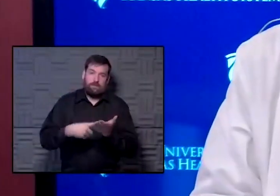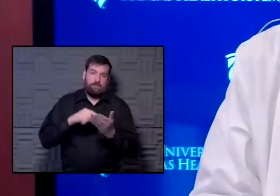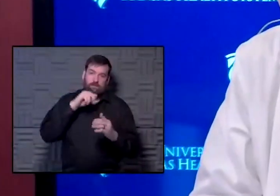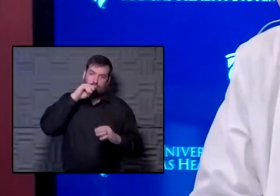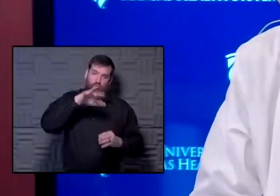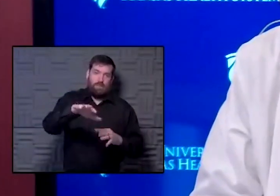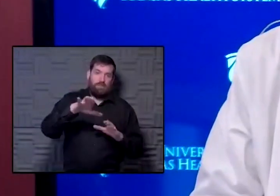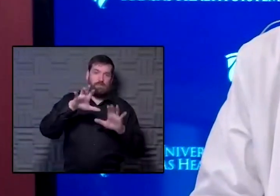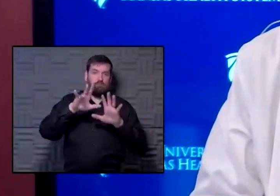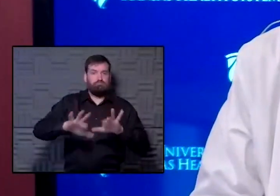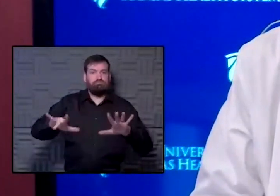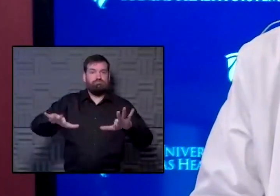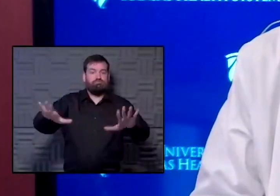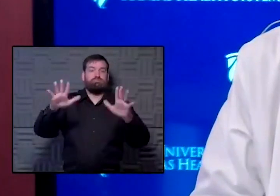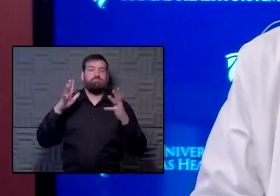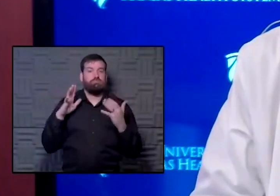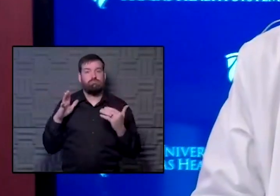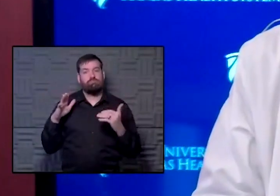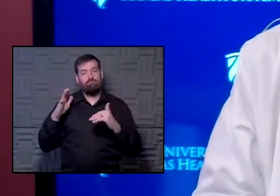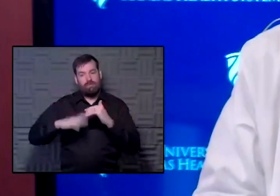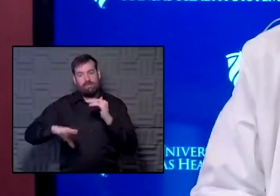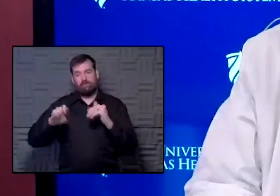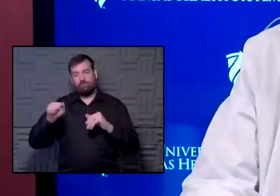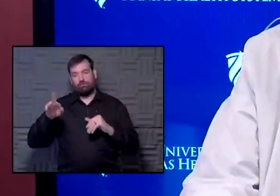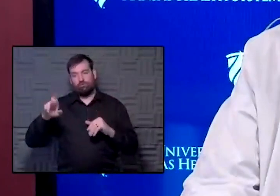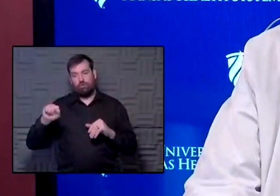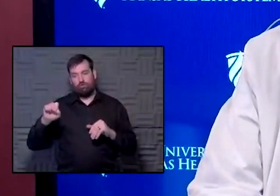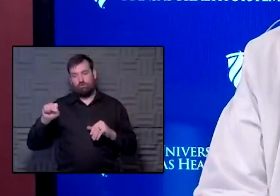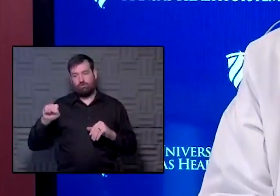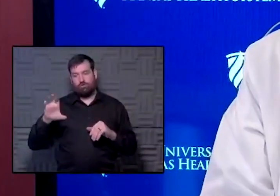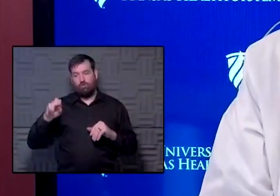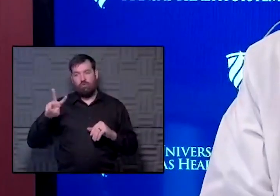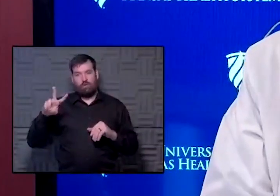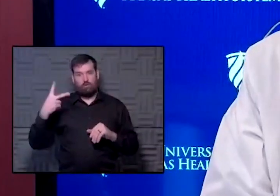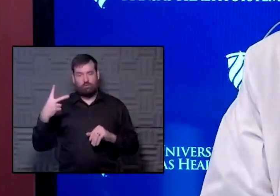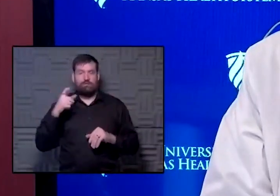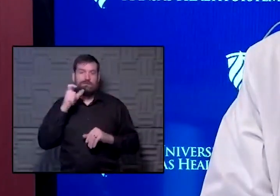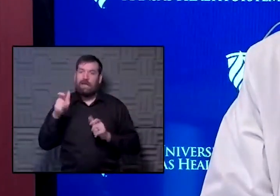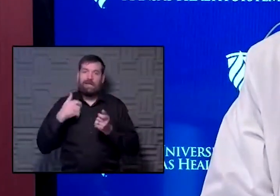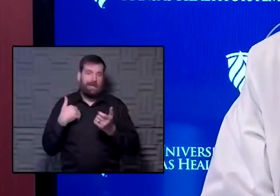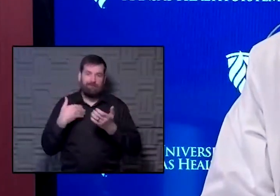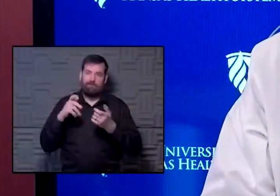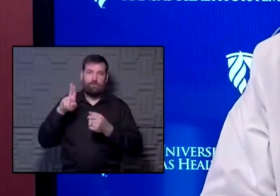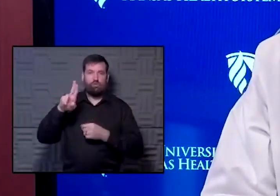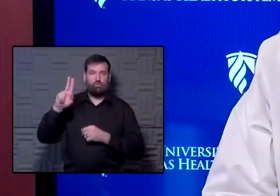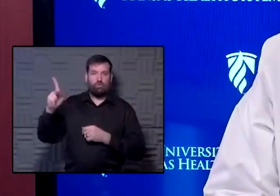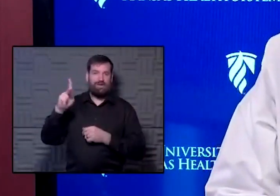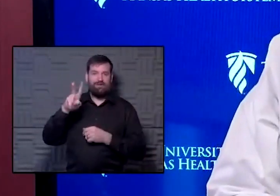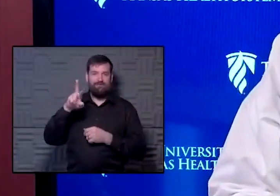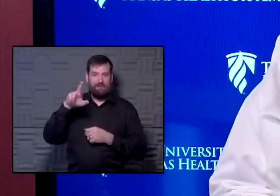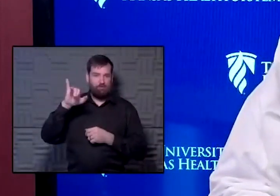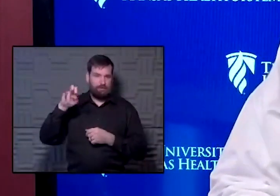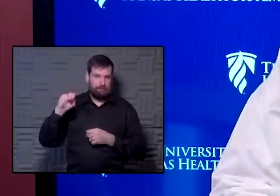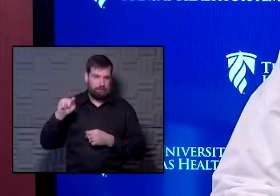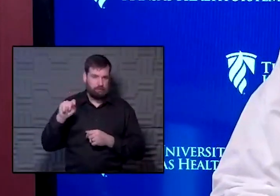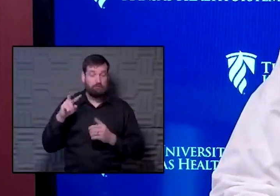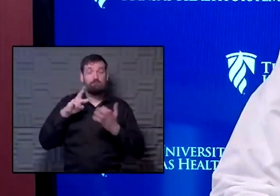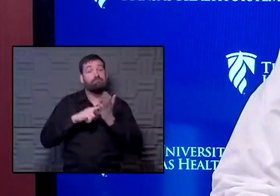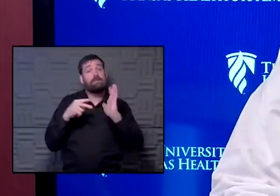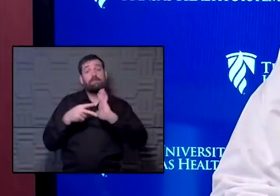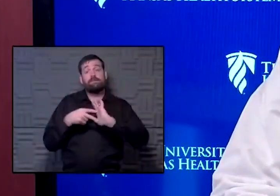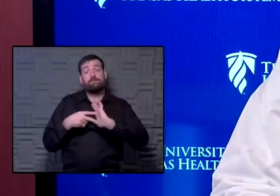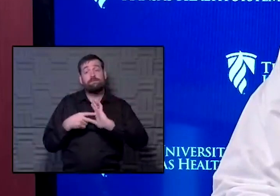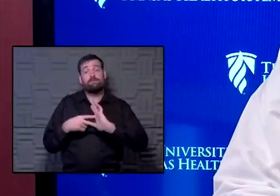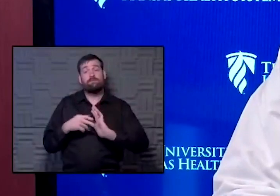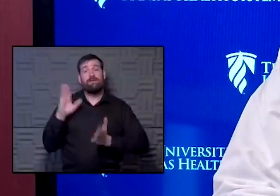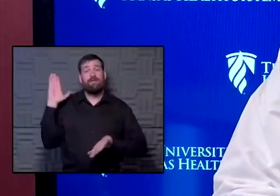Than the SARS-CoV-2 that doesn't have the UK variant in it. And so what that means is it